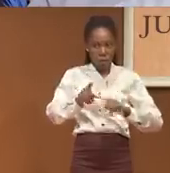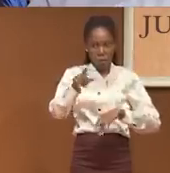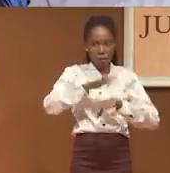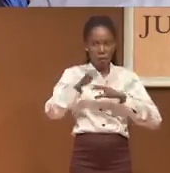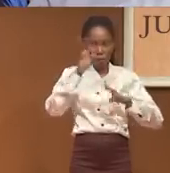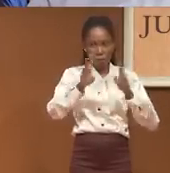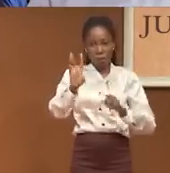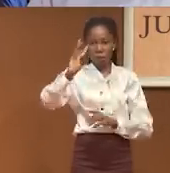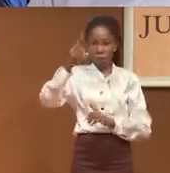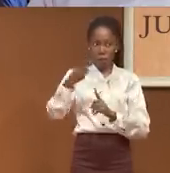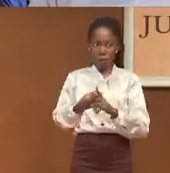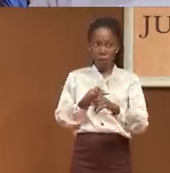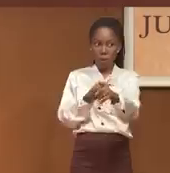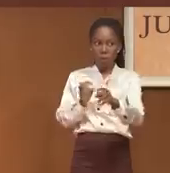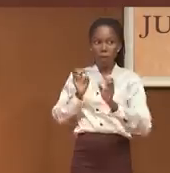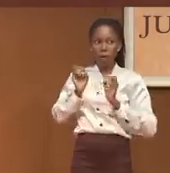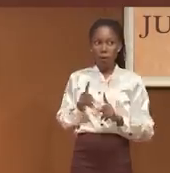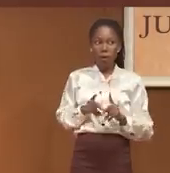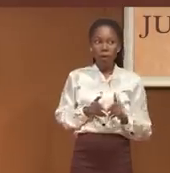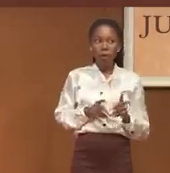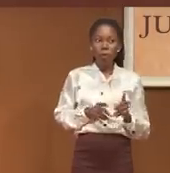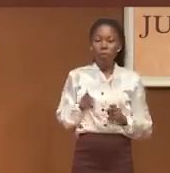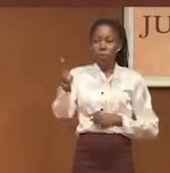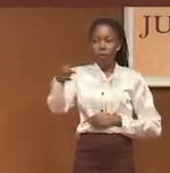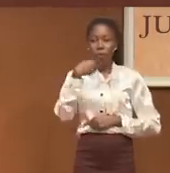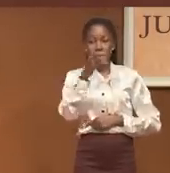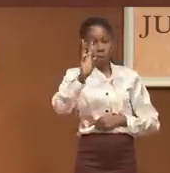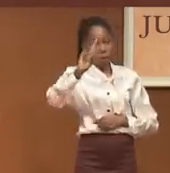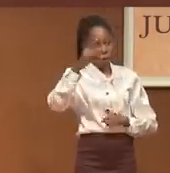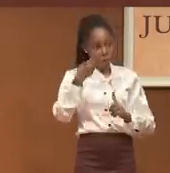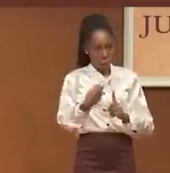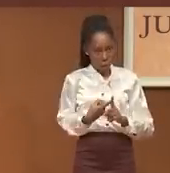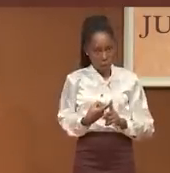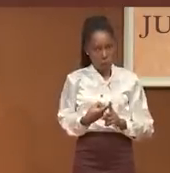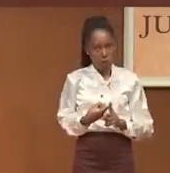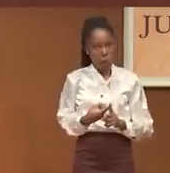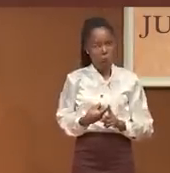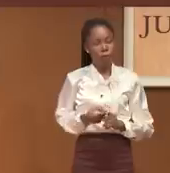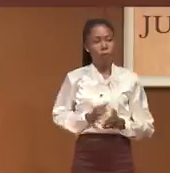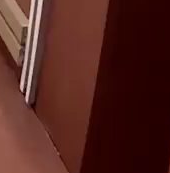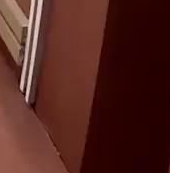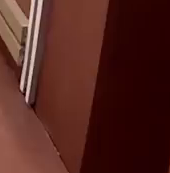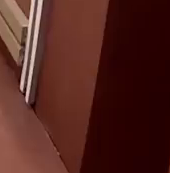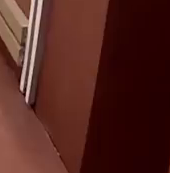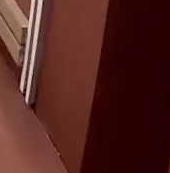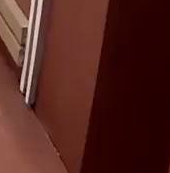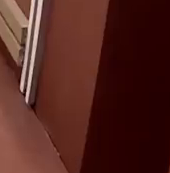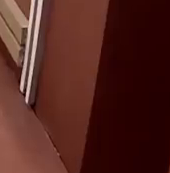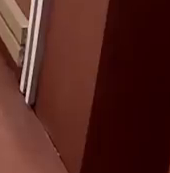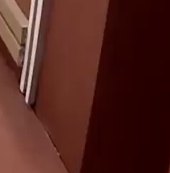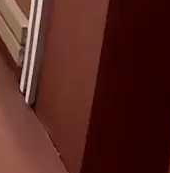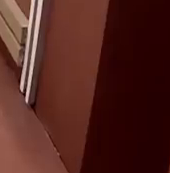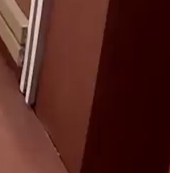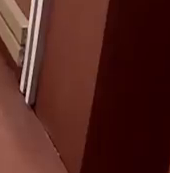Honor? You are giving. You said 6 months. Yes, Your Honor. All right then. Judge